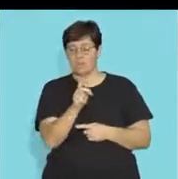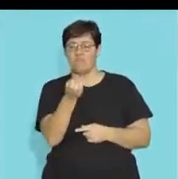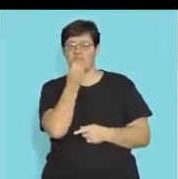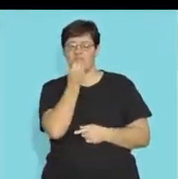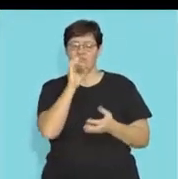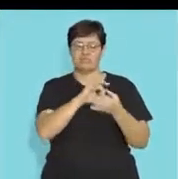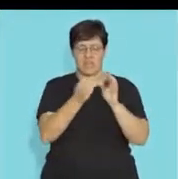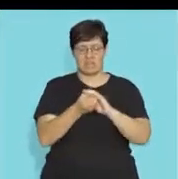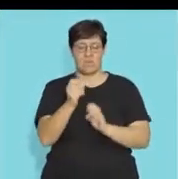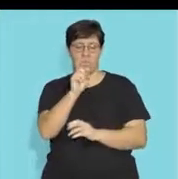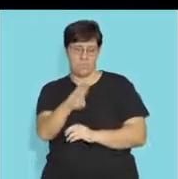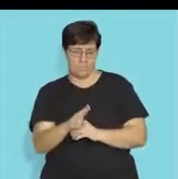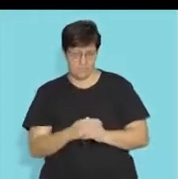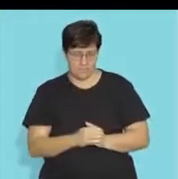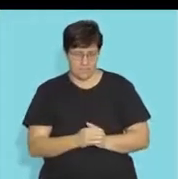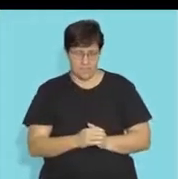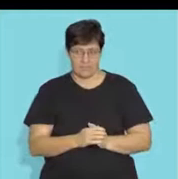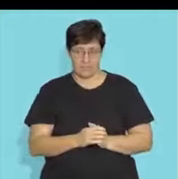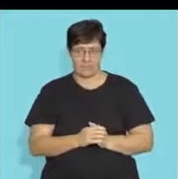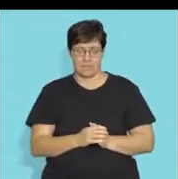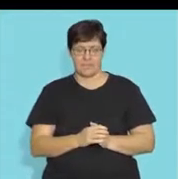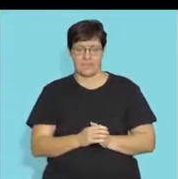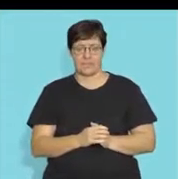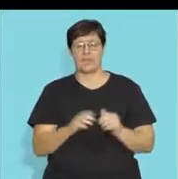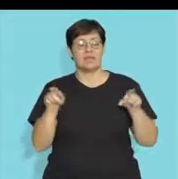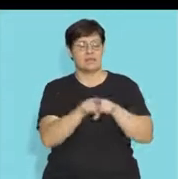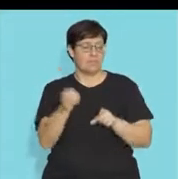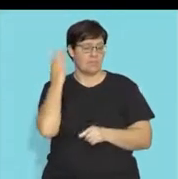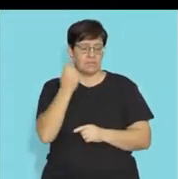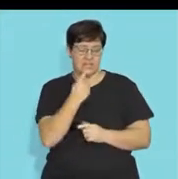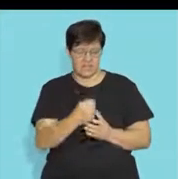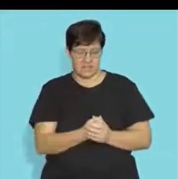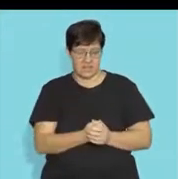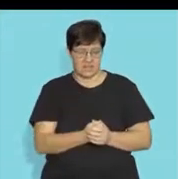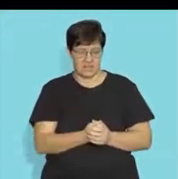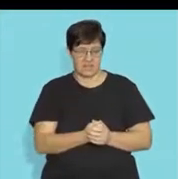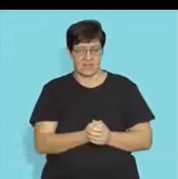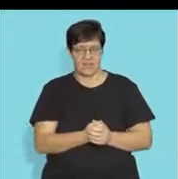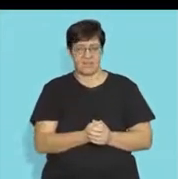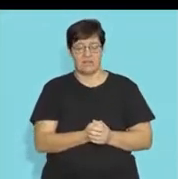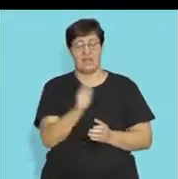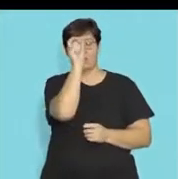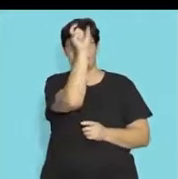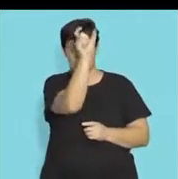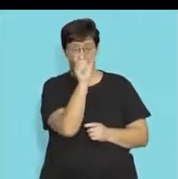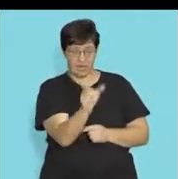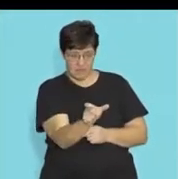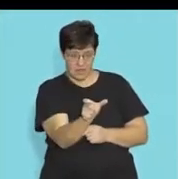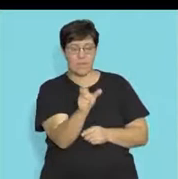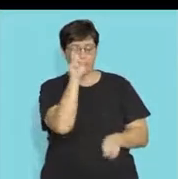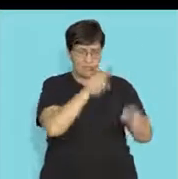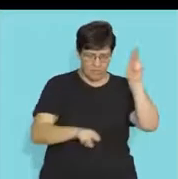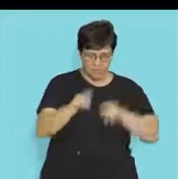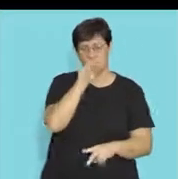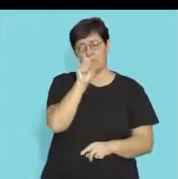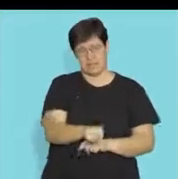up with looking at some food chains and food webs in a bit. As I mentioned, it's important that you have the terminology and that